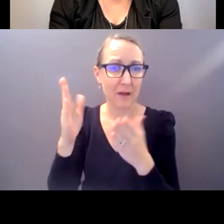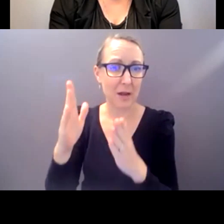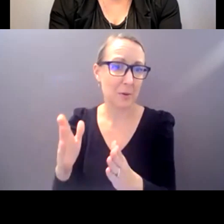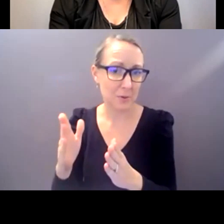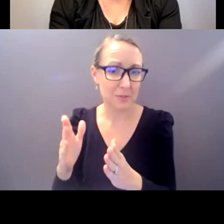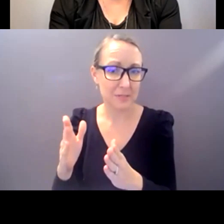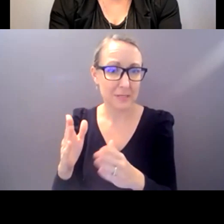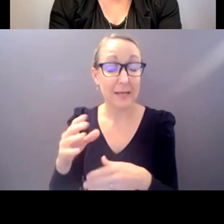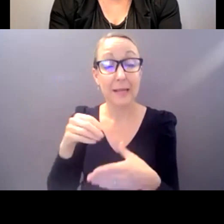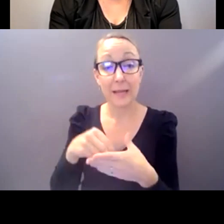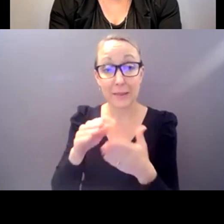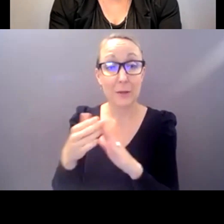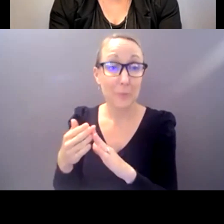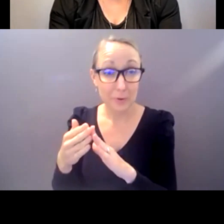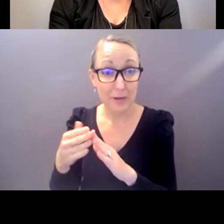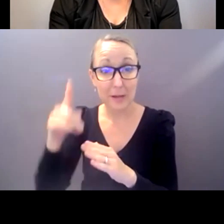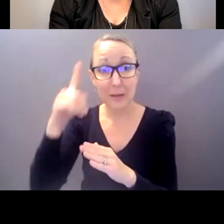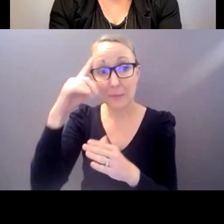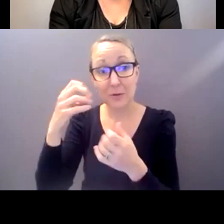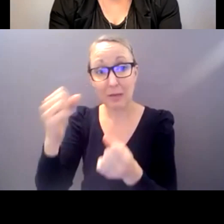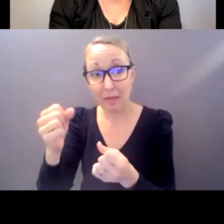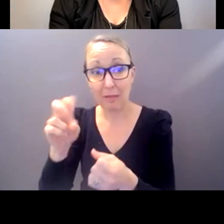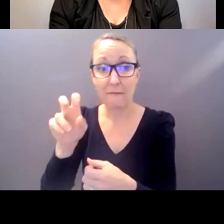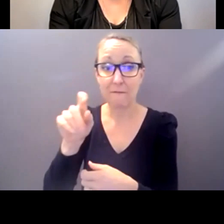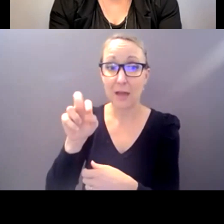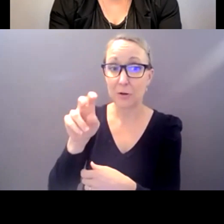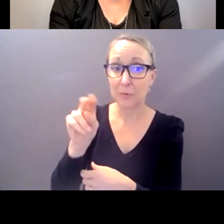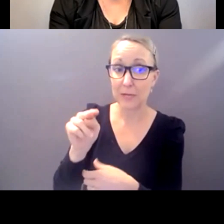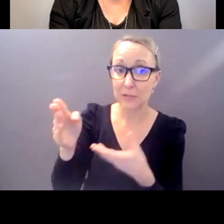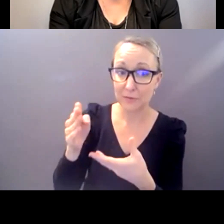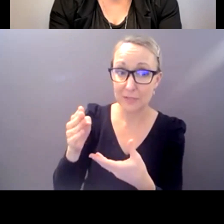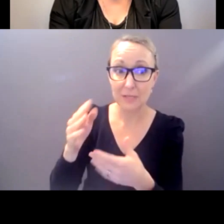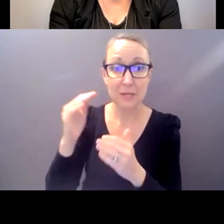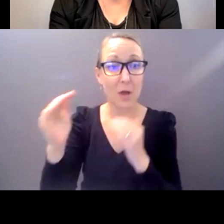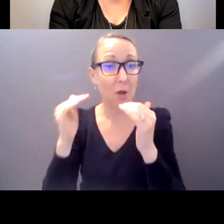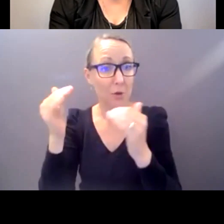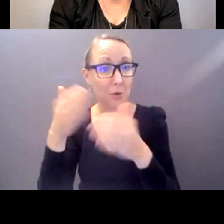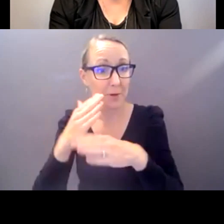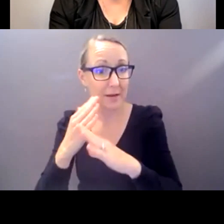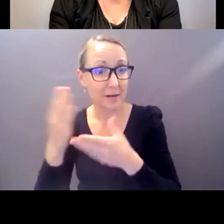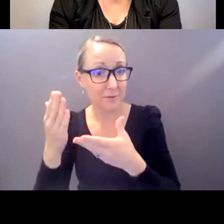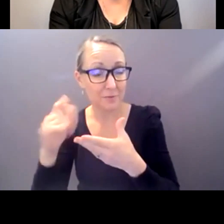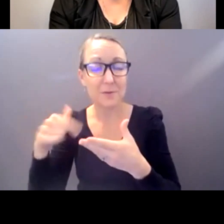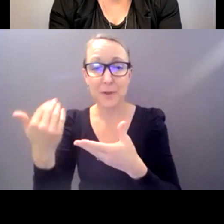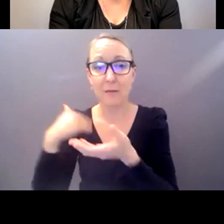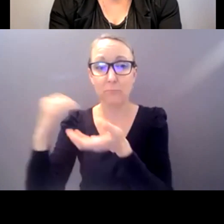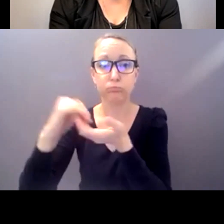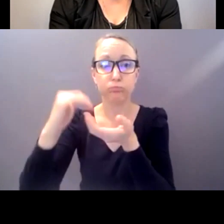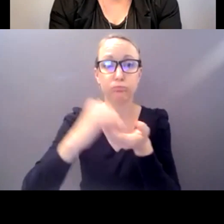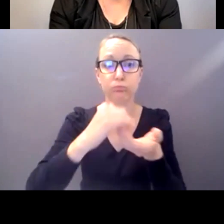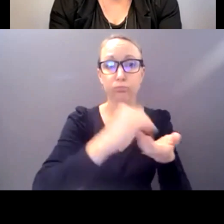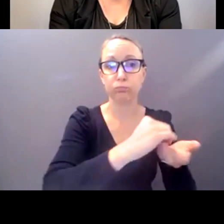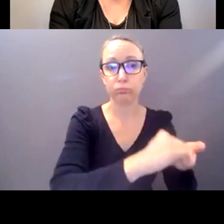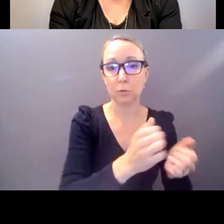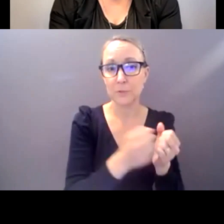Mental Health, Veteran Services, Adult Protective Services, there are so many levels